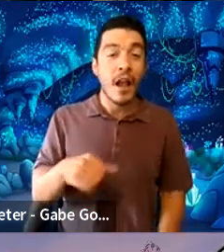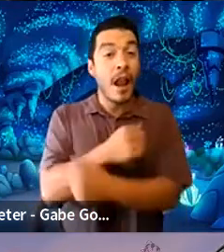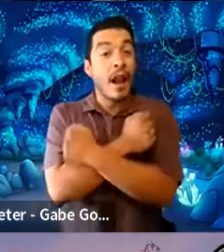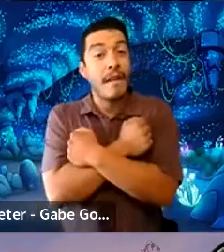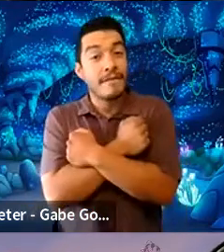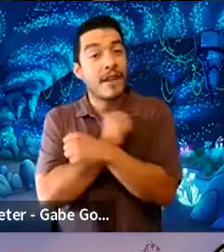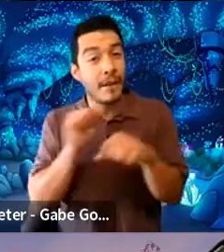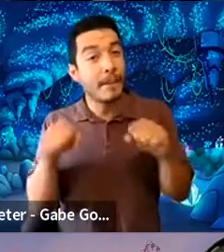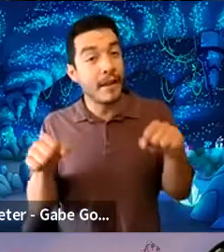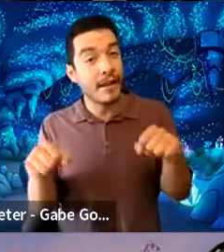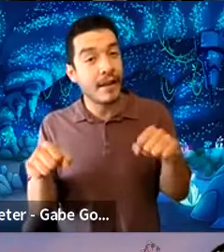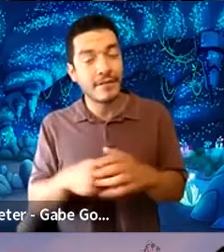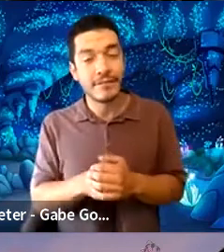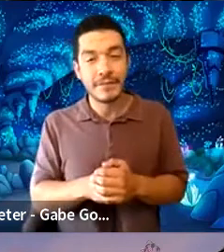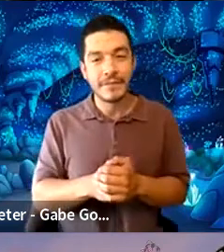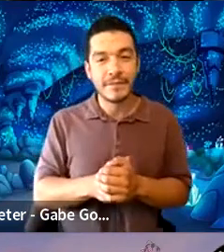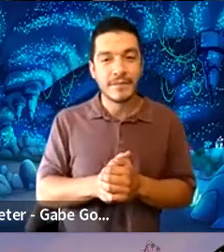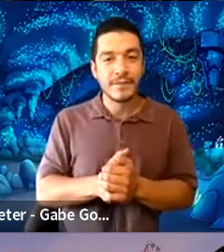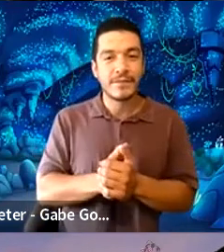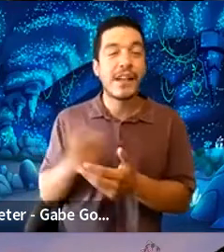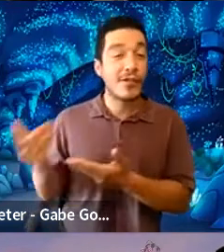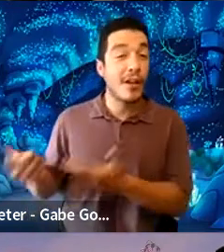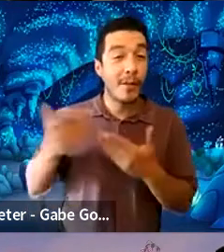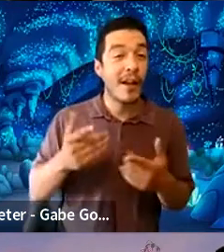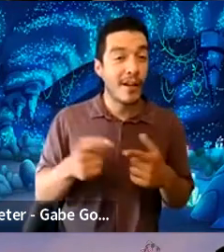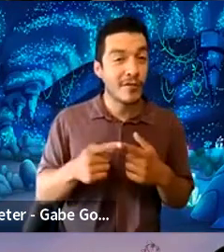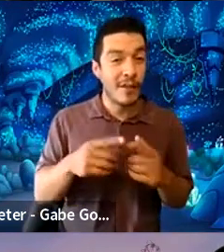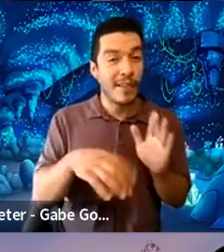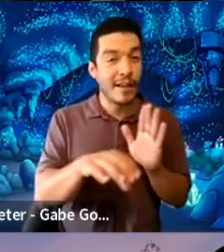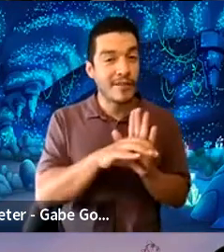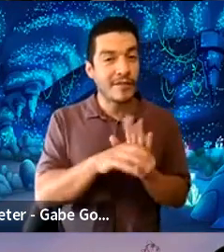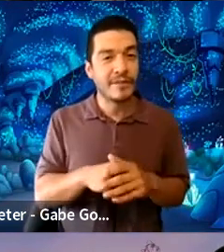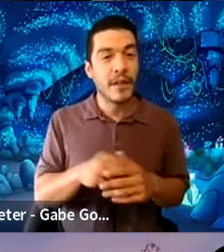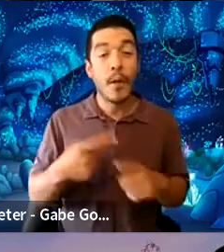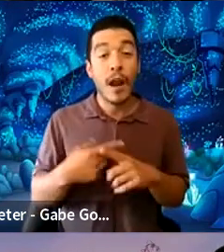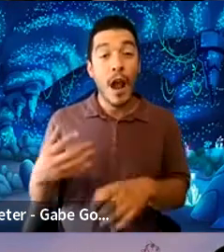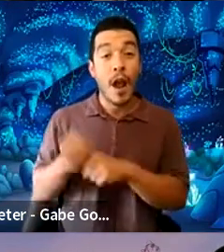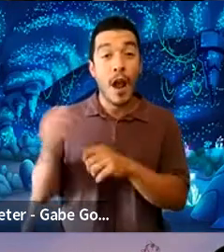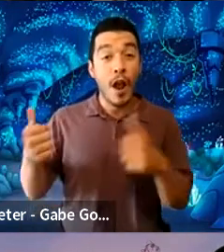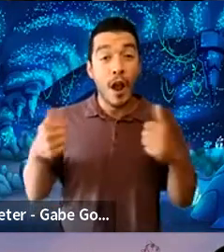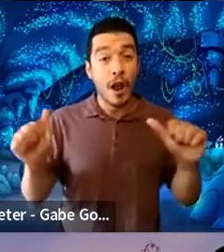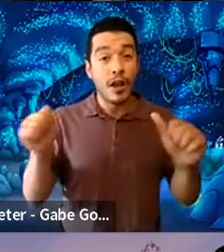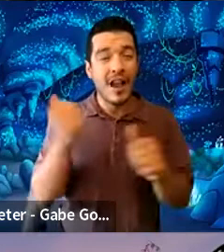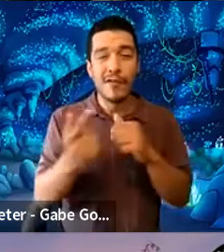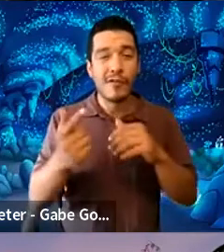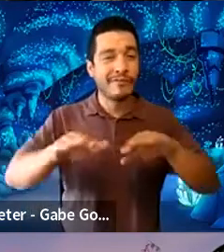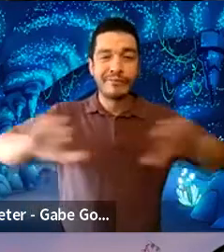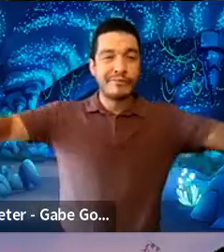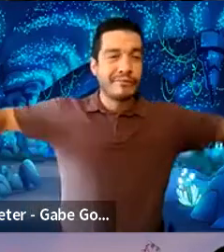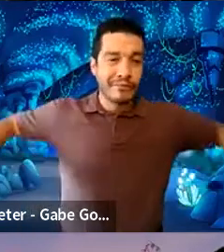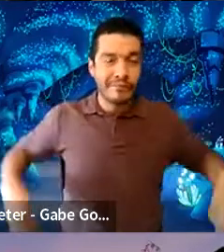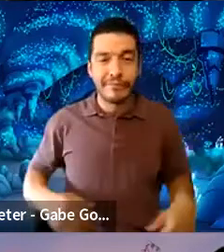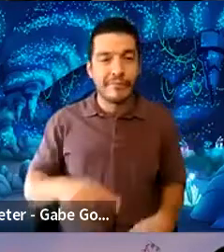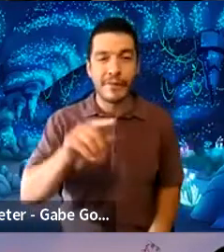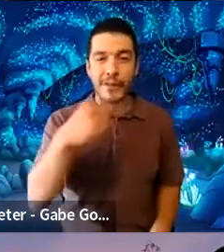lovability, and she brought it to the character. When we got her audition, everyone else just disappeared.